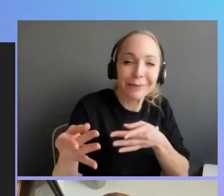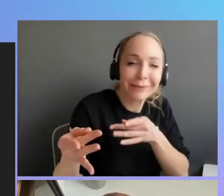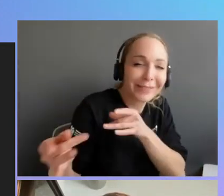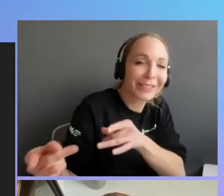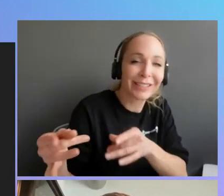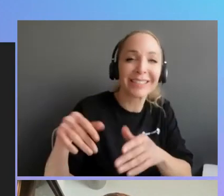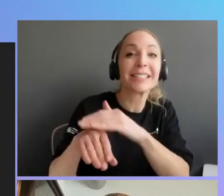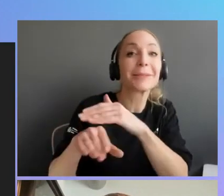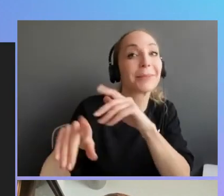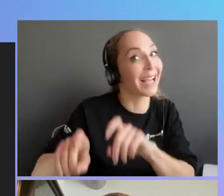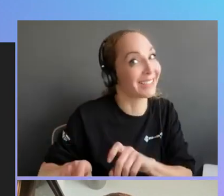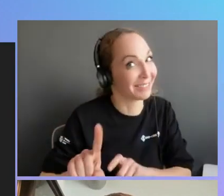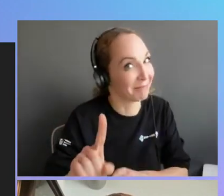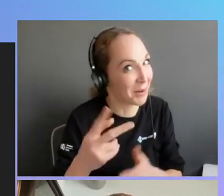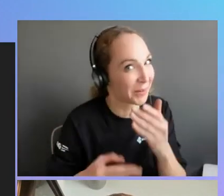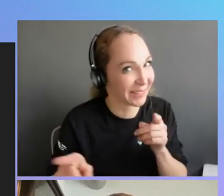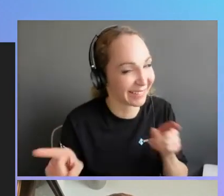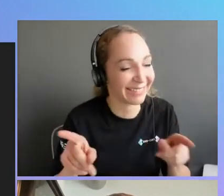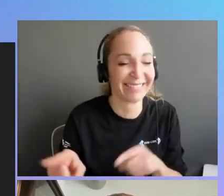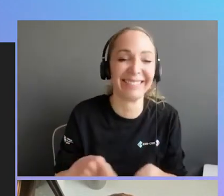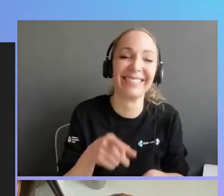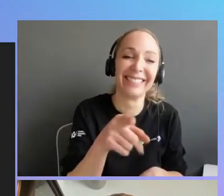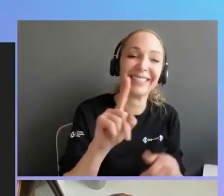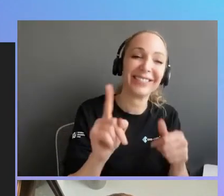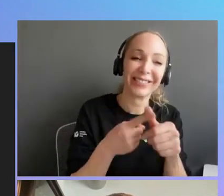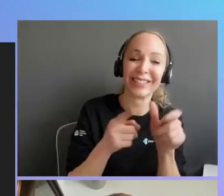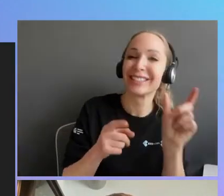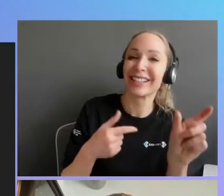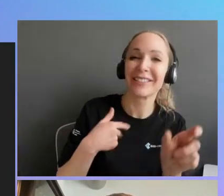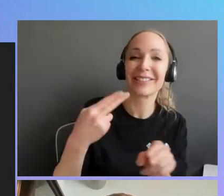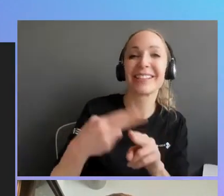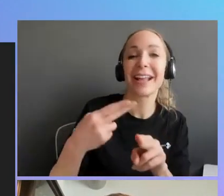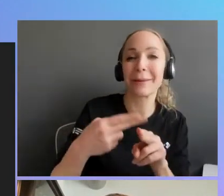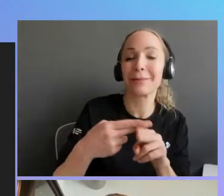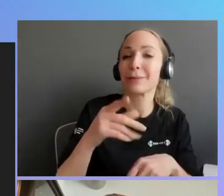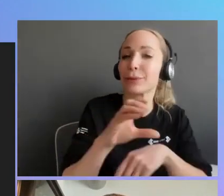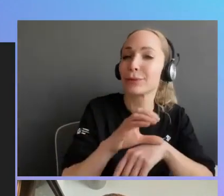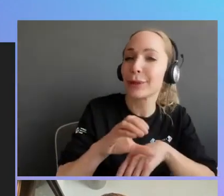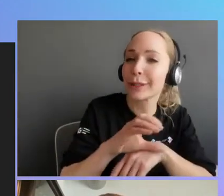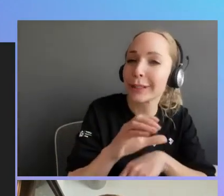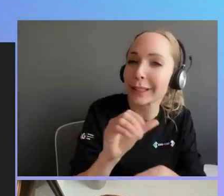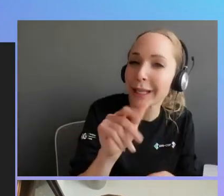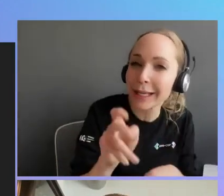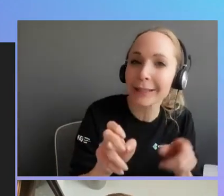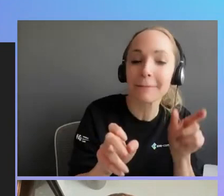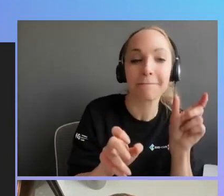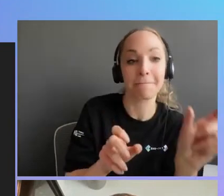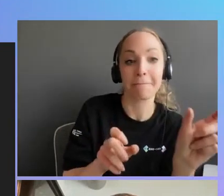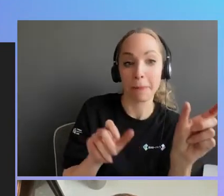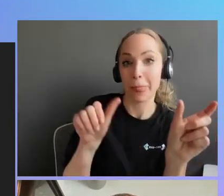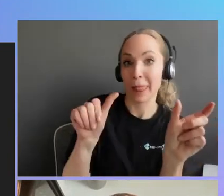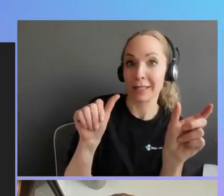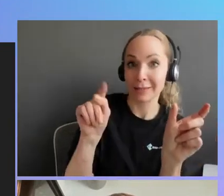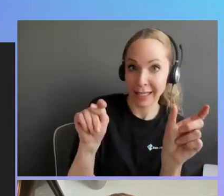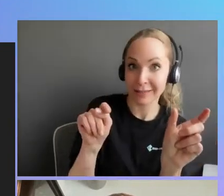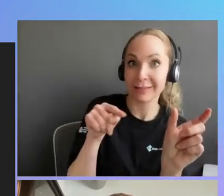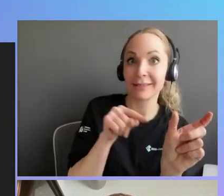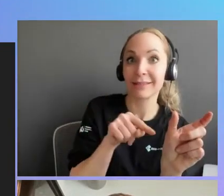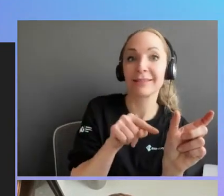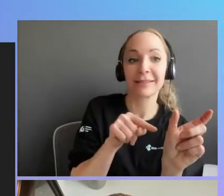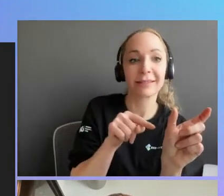here. So we have an accessible name of chocolate cake. And right now it's saying the assistive technology with the selected header below, we'll get to that in a minute, would be, the output would